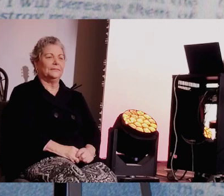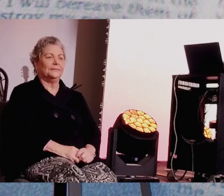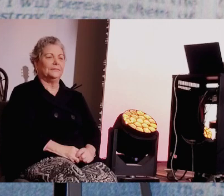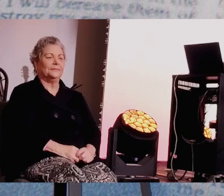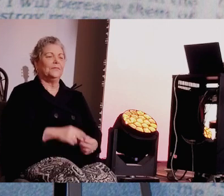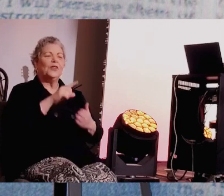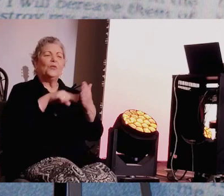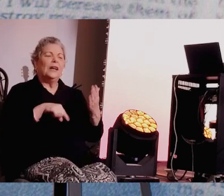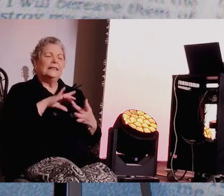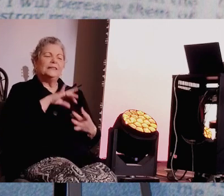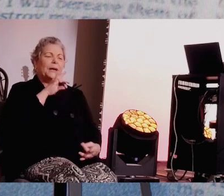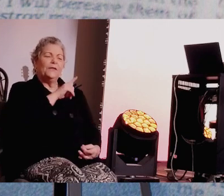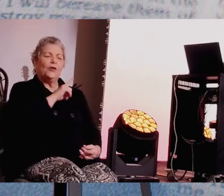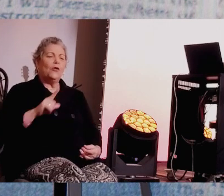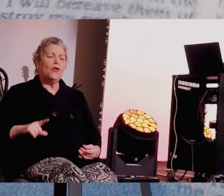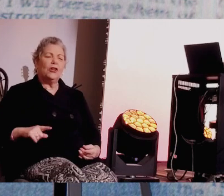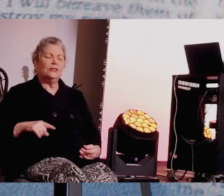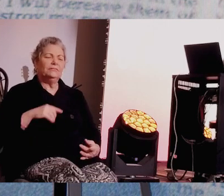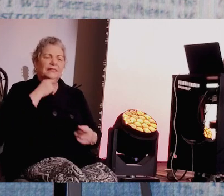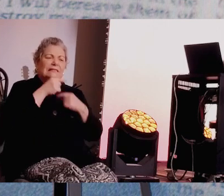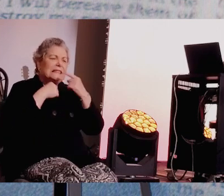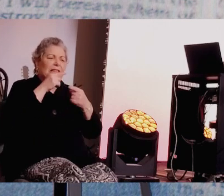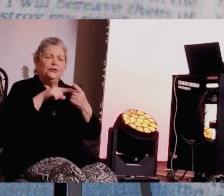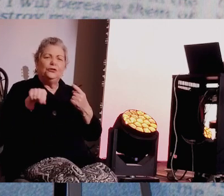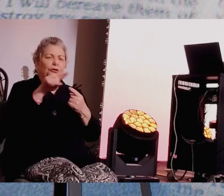What is the Spirit of the Lord saying to you right now?